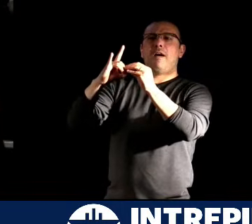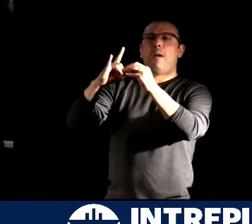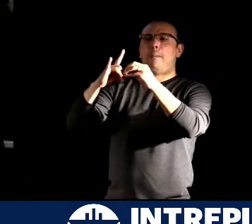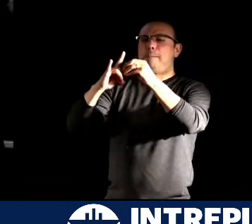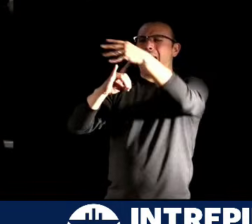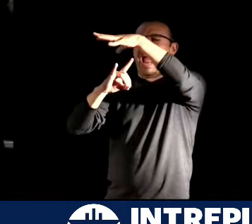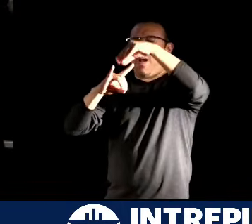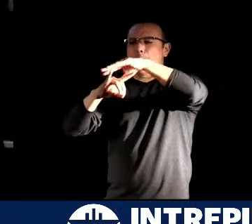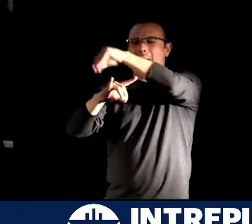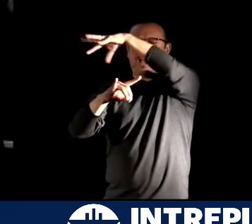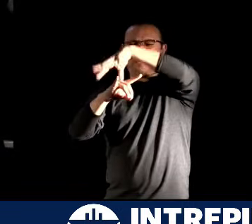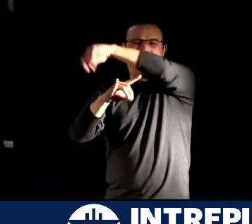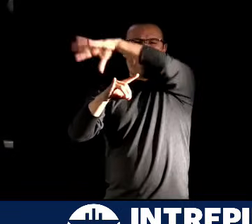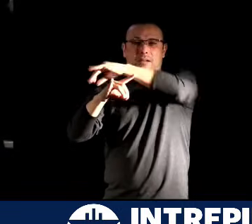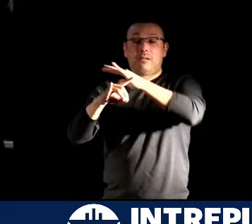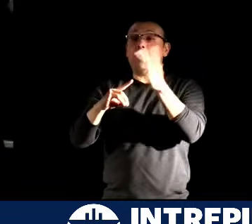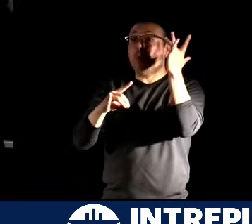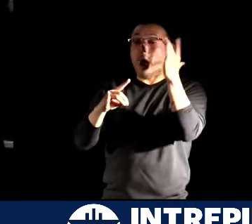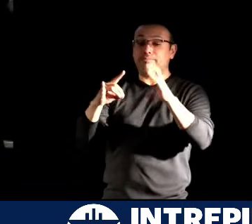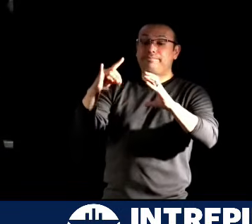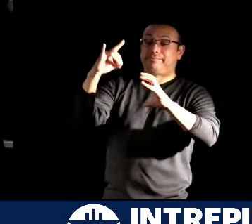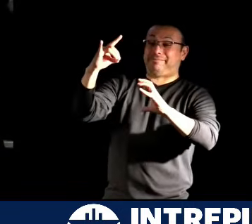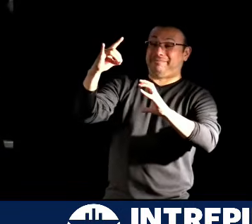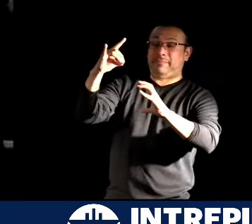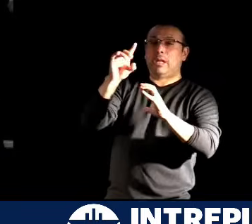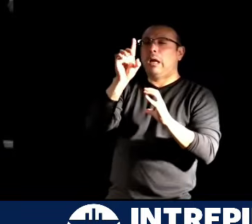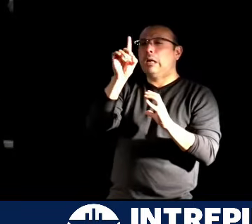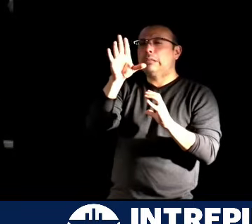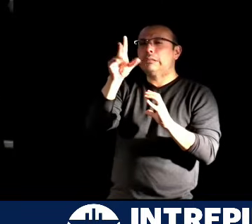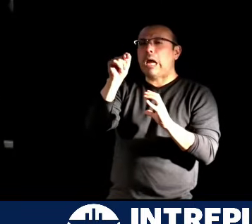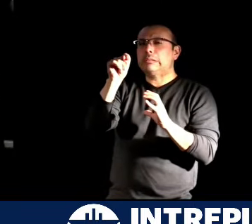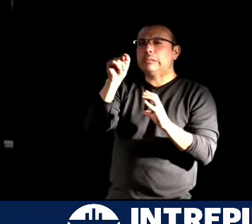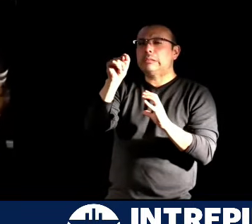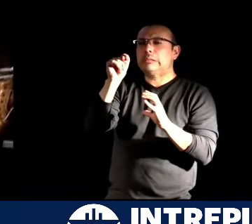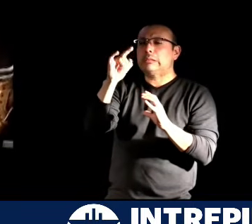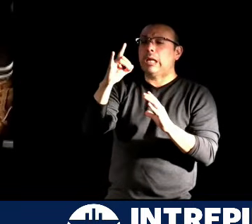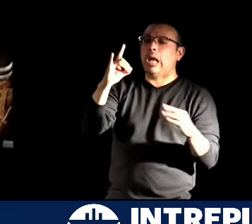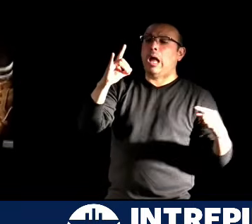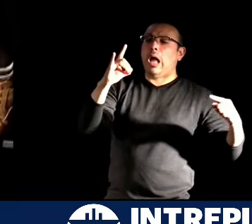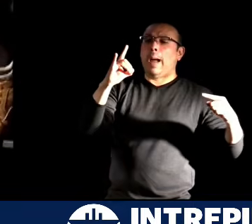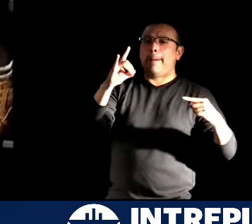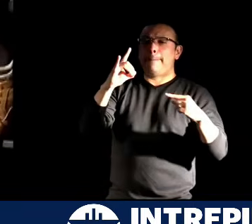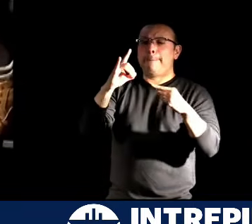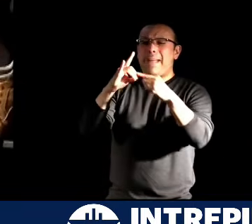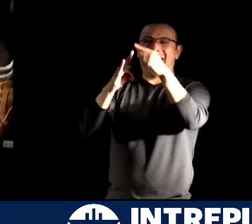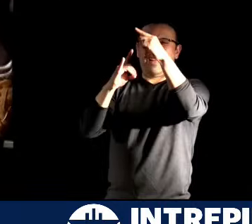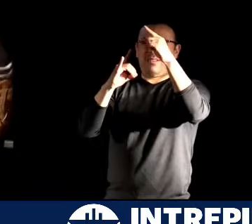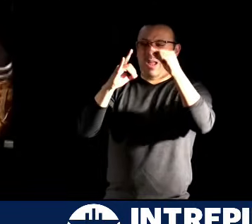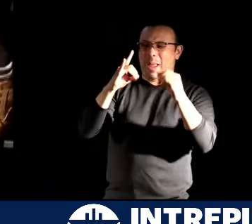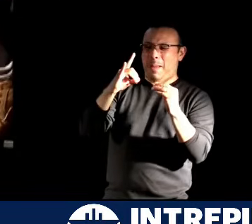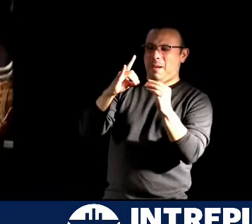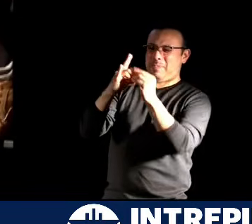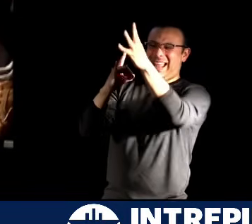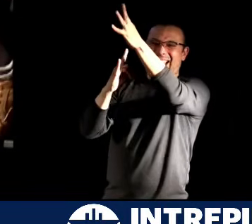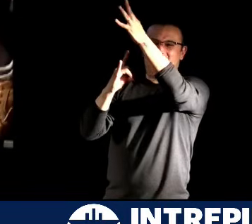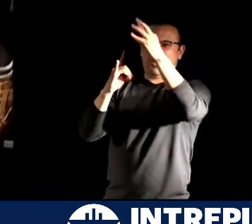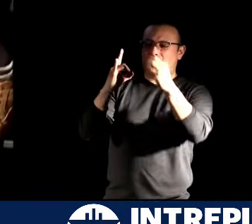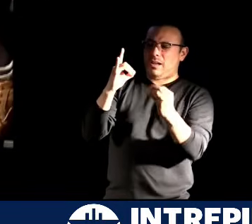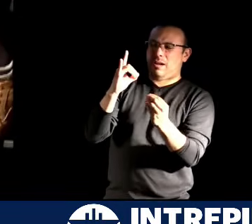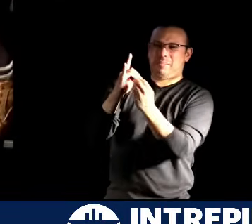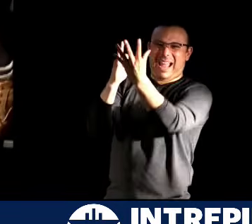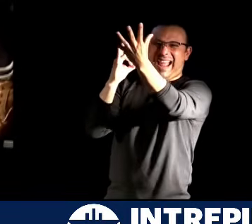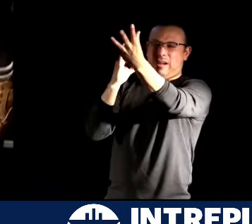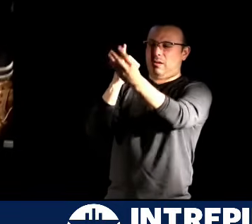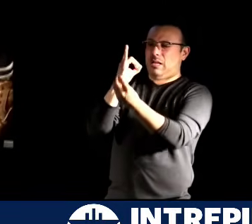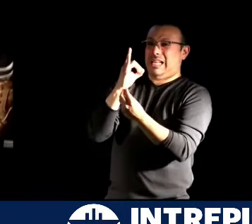being bombarded by dust all the time. And whenever you have a dust hit on the spacecraft, you have a cloud of the spacecraft material that